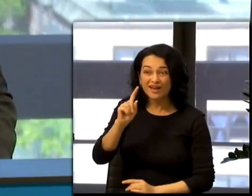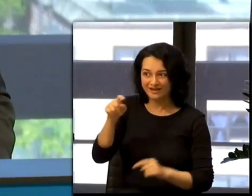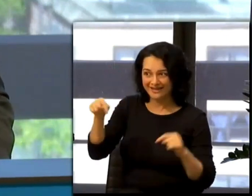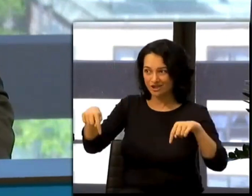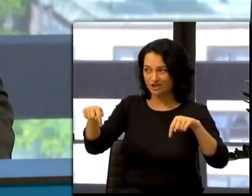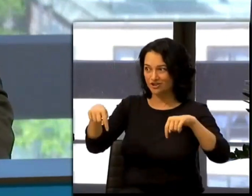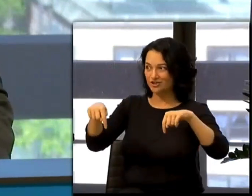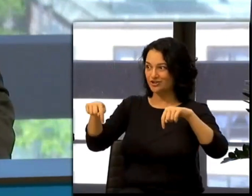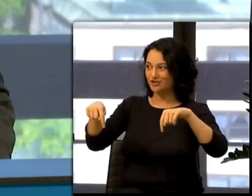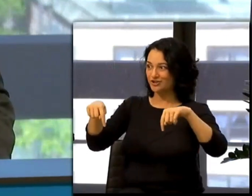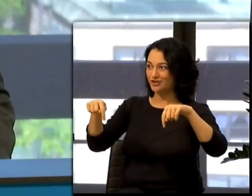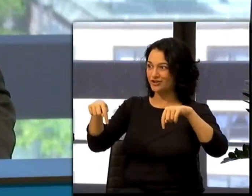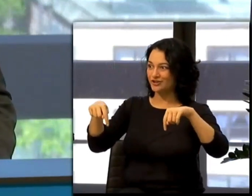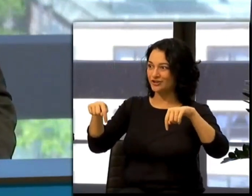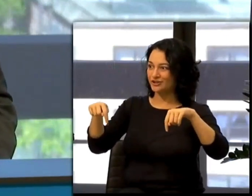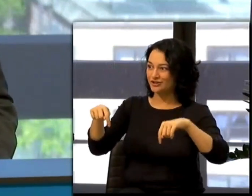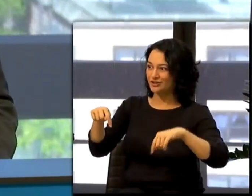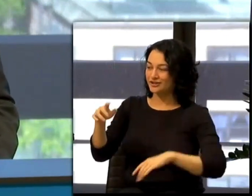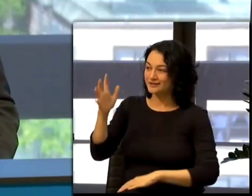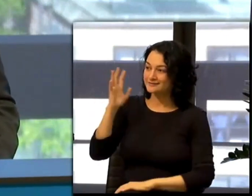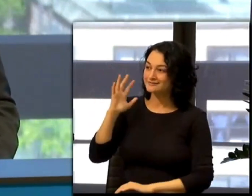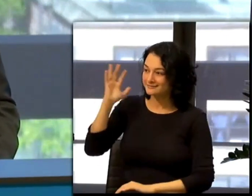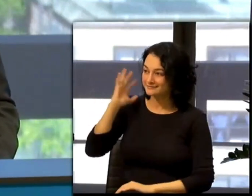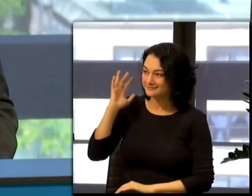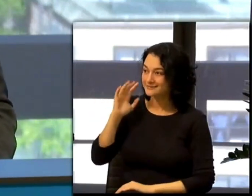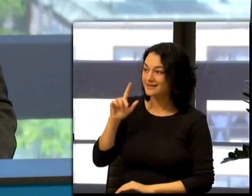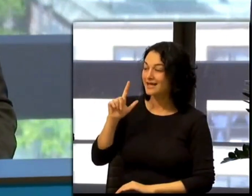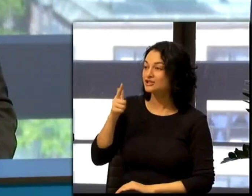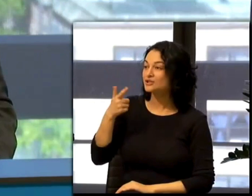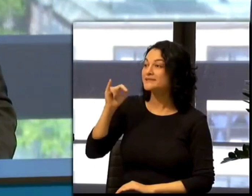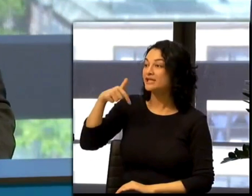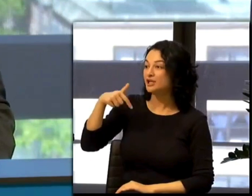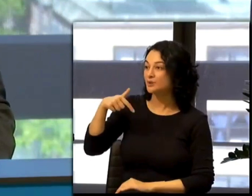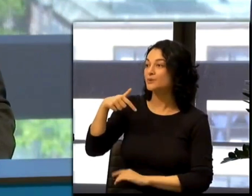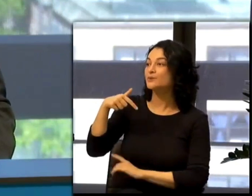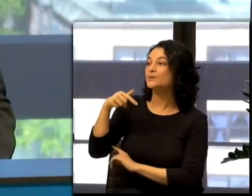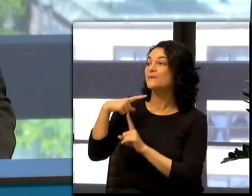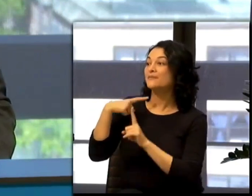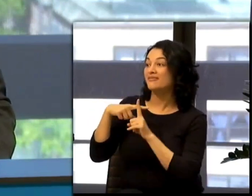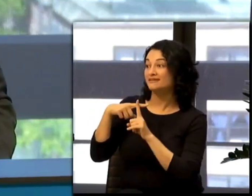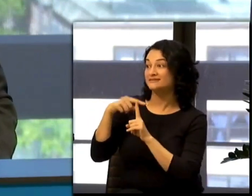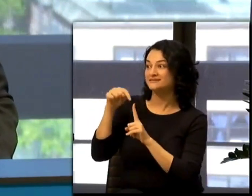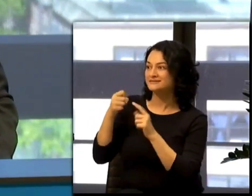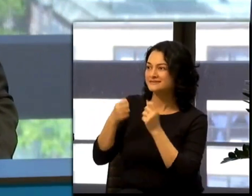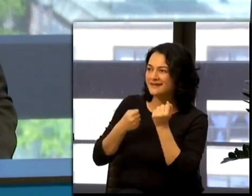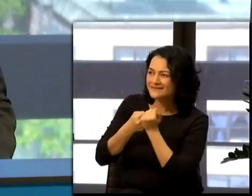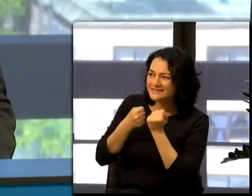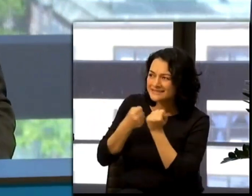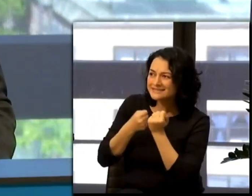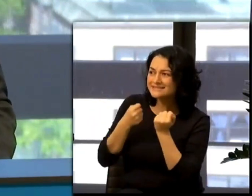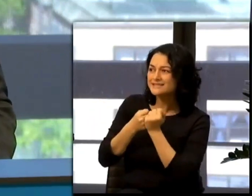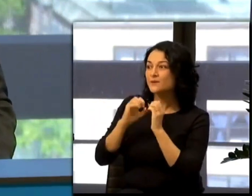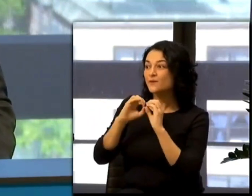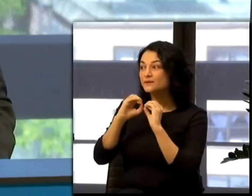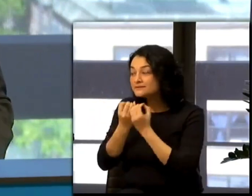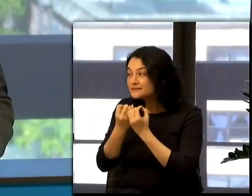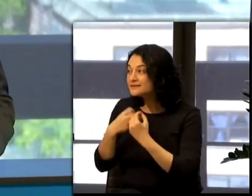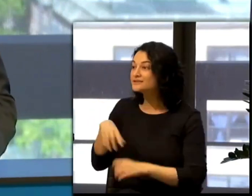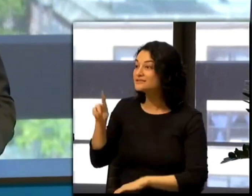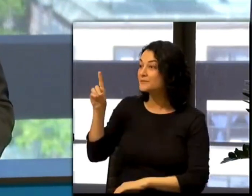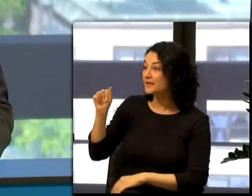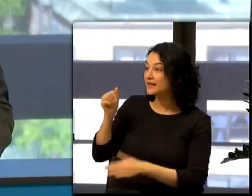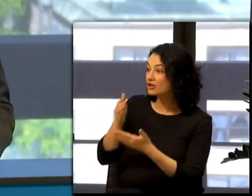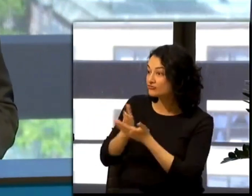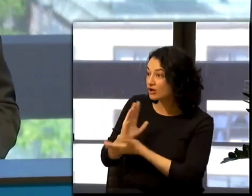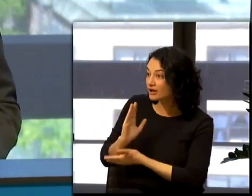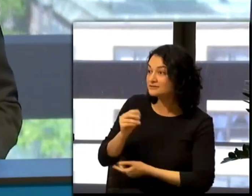brought together LGBTQ plus advocacy organizations and disability rights and justice organizations to